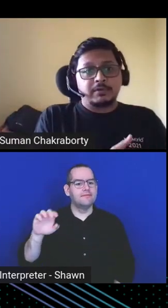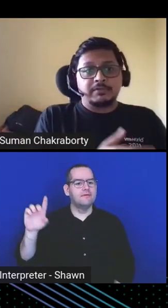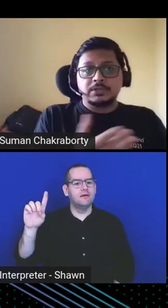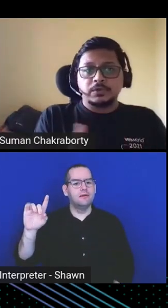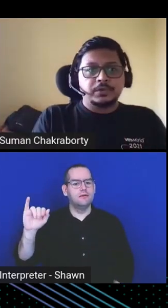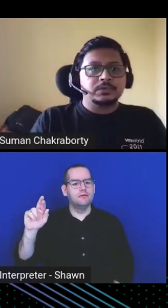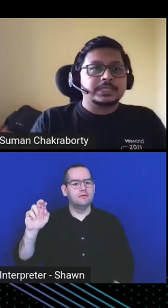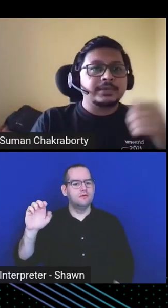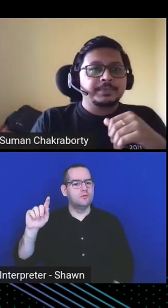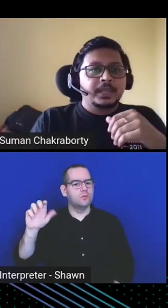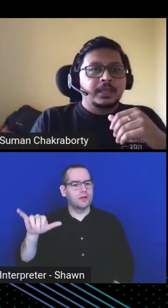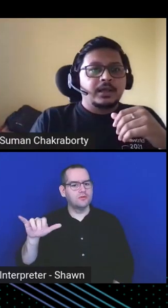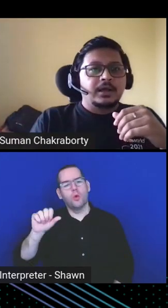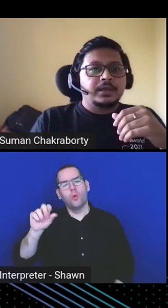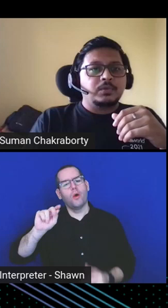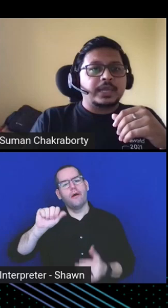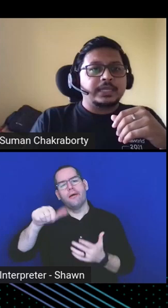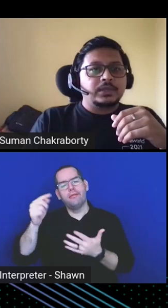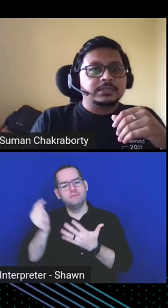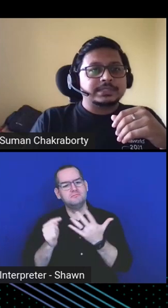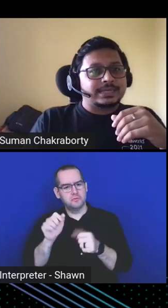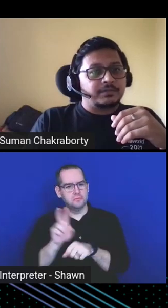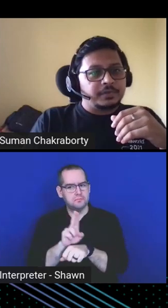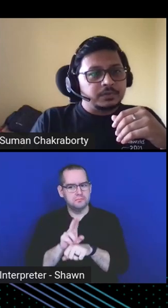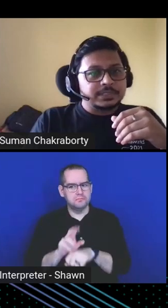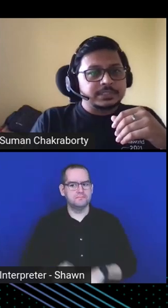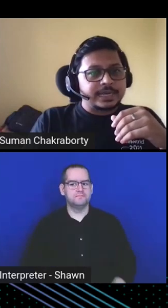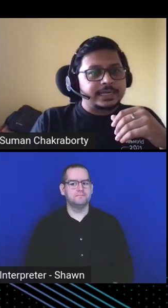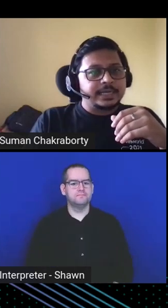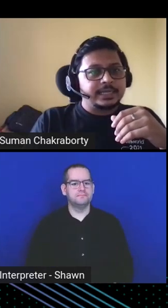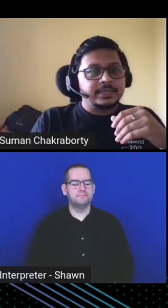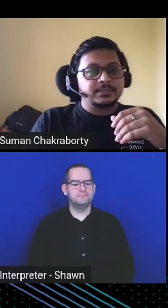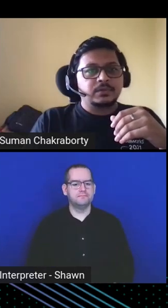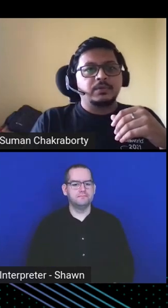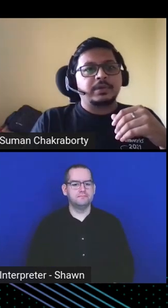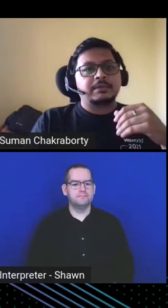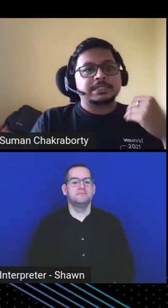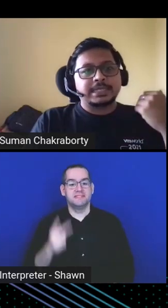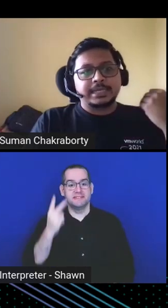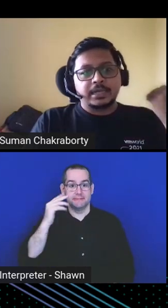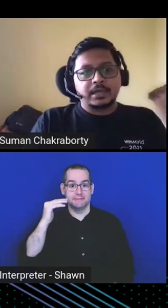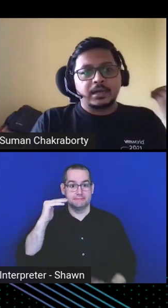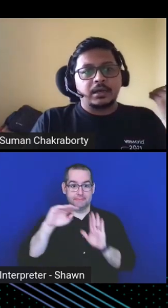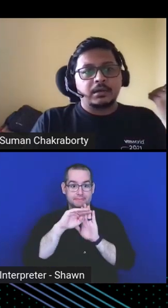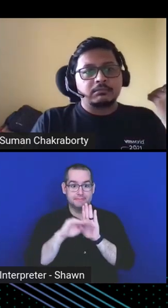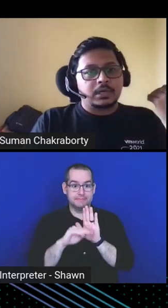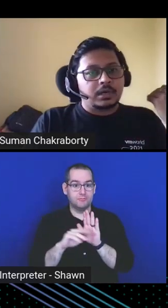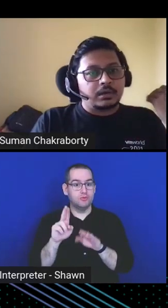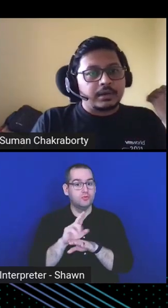GitHub available to use that. You can use the set of users directly here. So you can basically